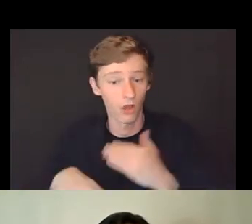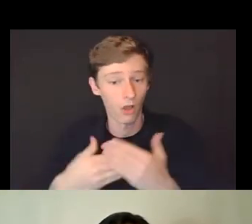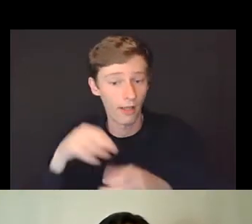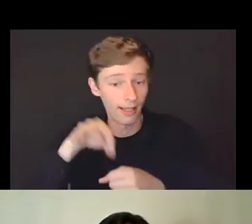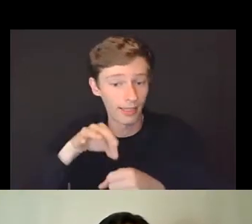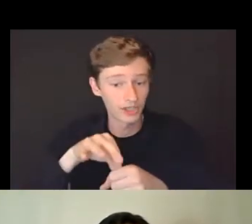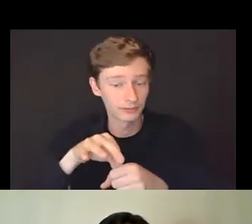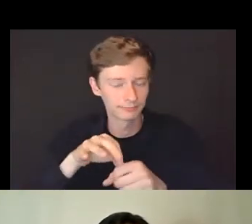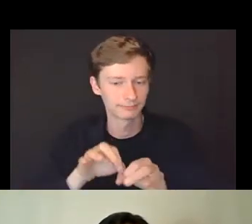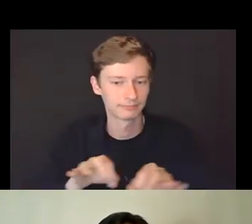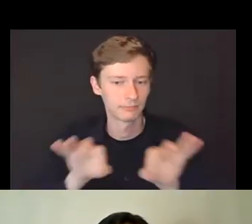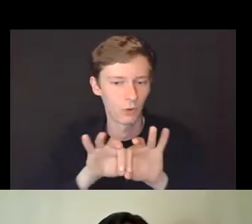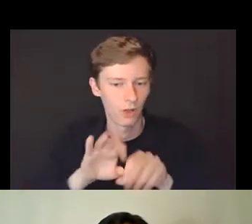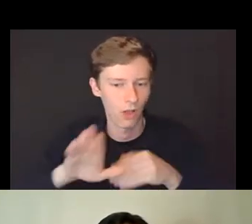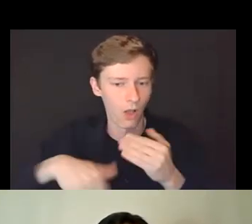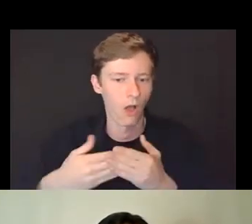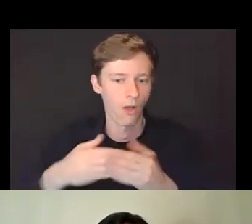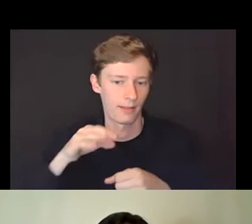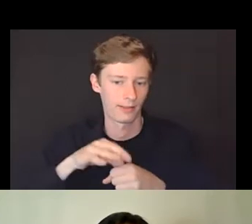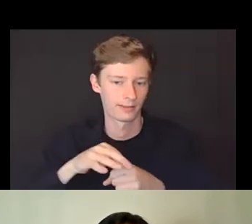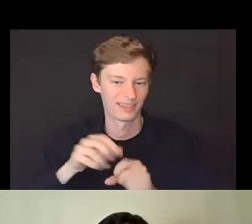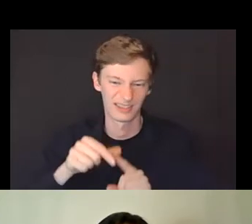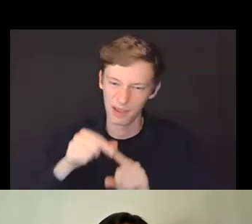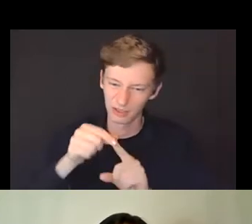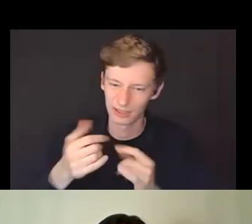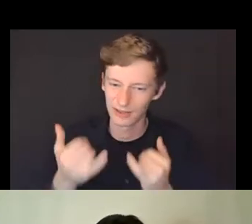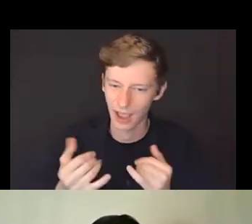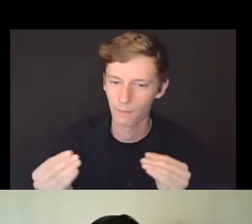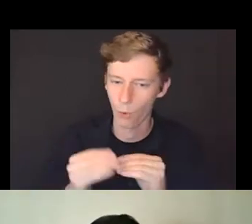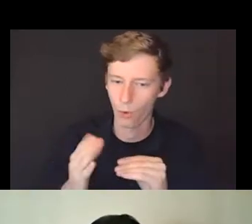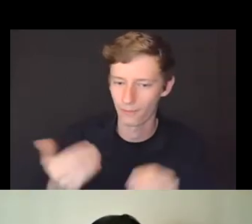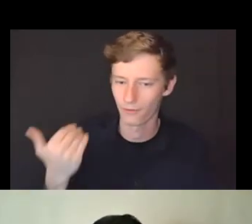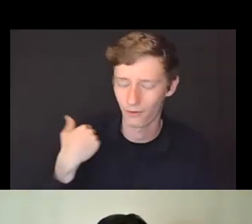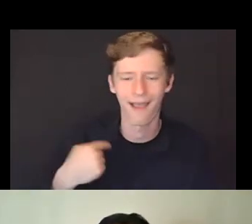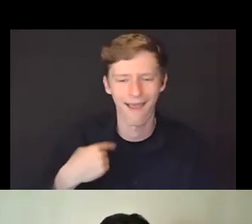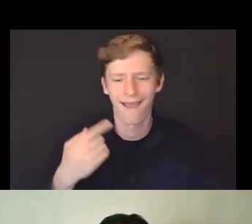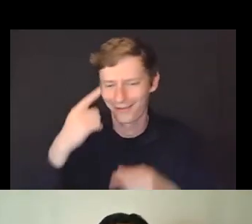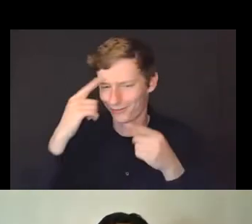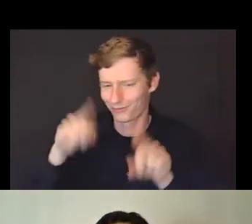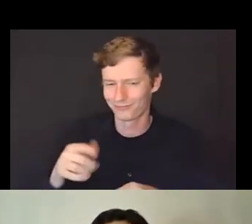especially now that this battle has fallen back to the states. I agree, I wrote a whole op-ed